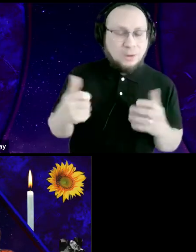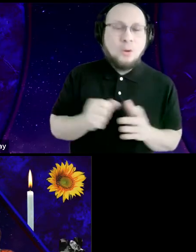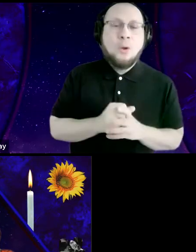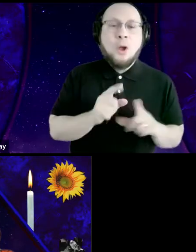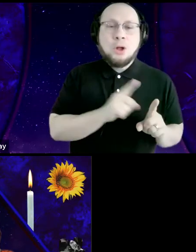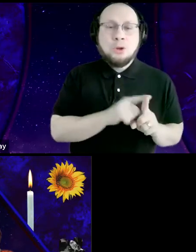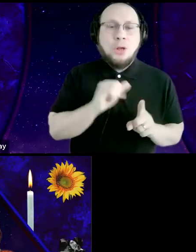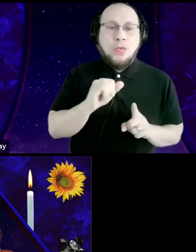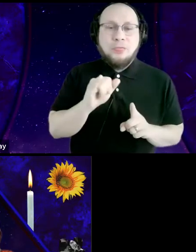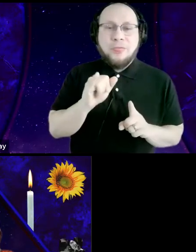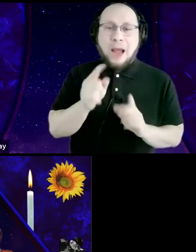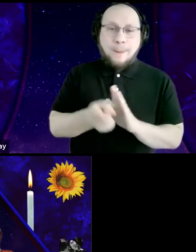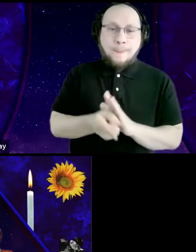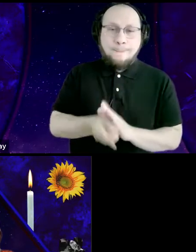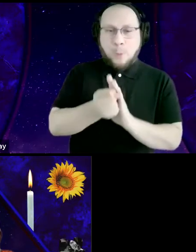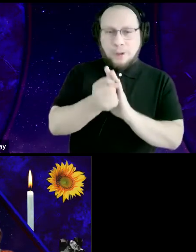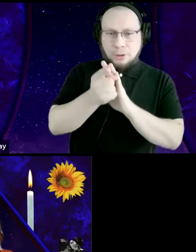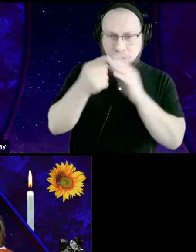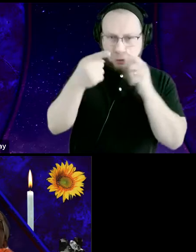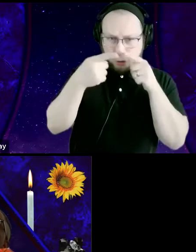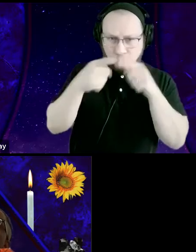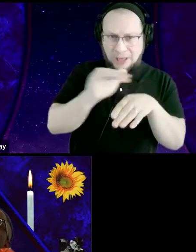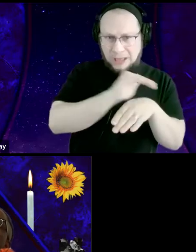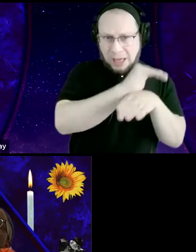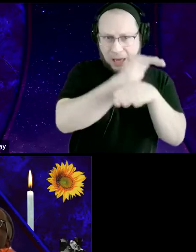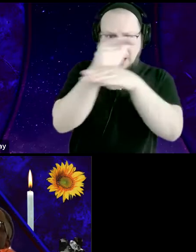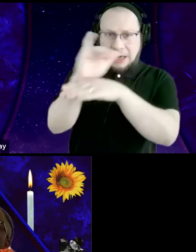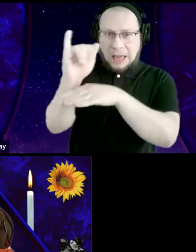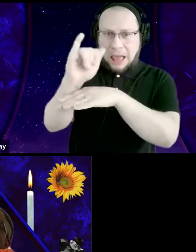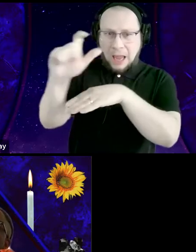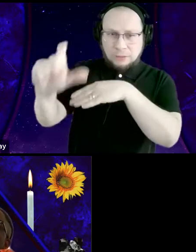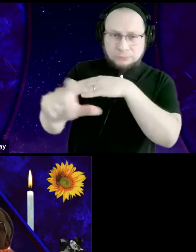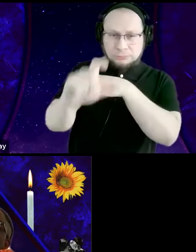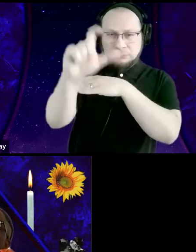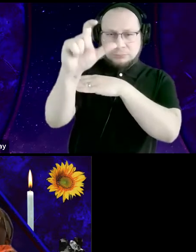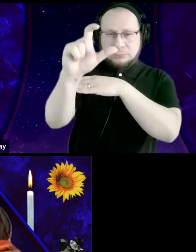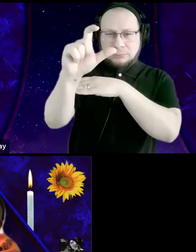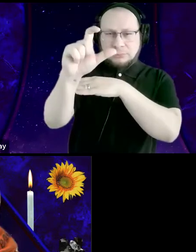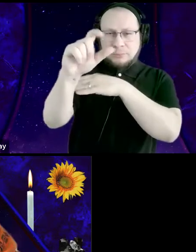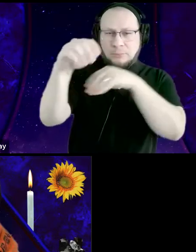of night where things are kind of lit, but not really.